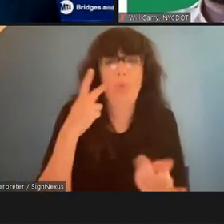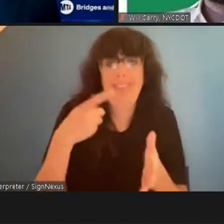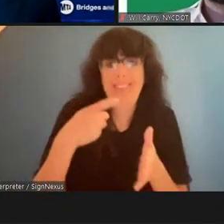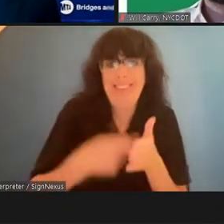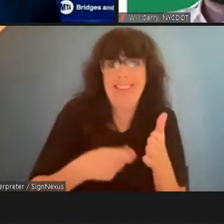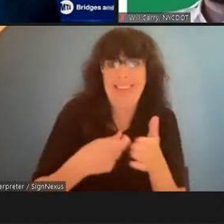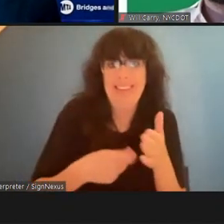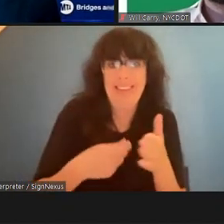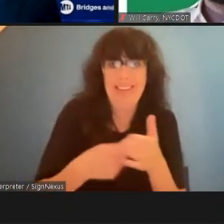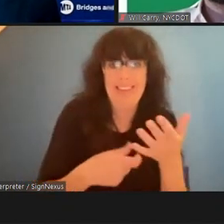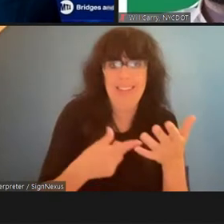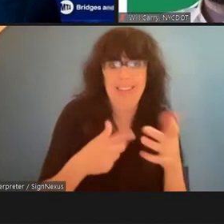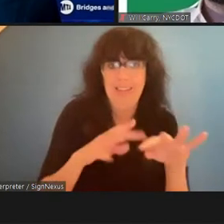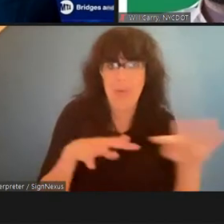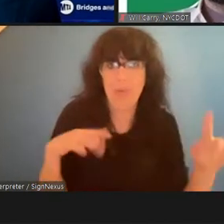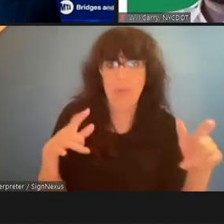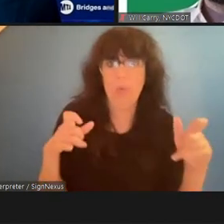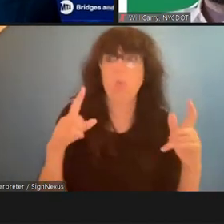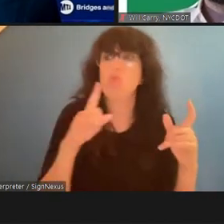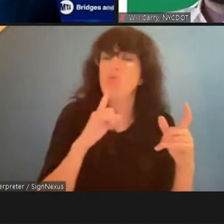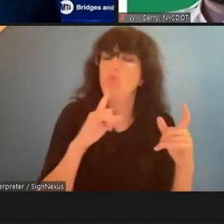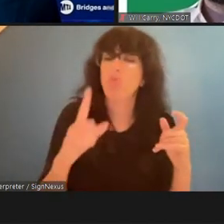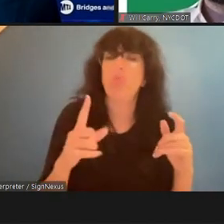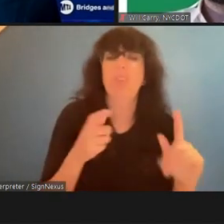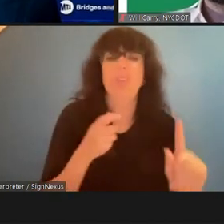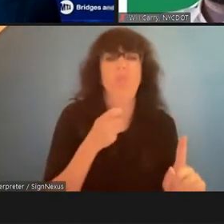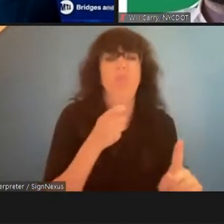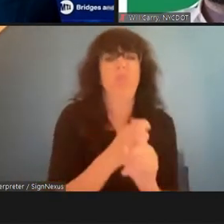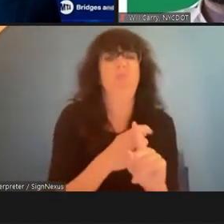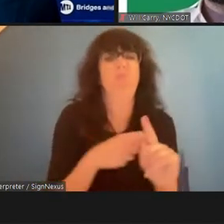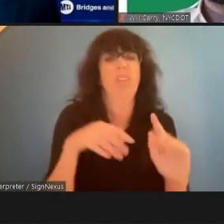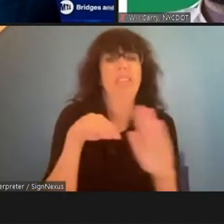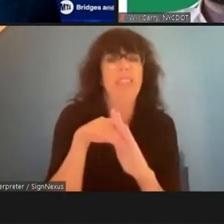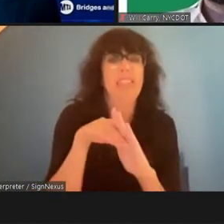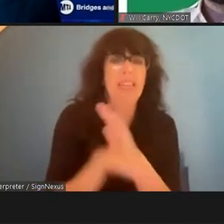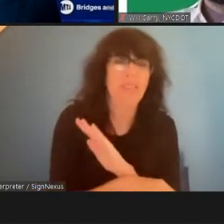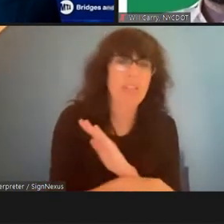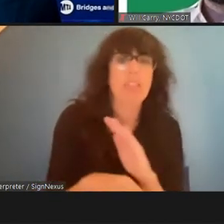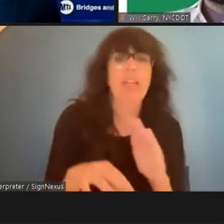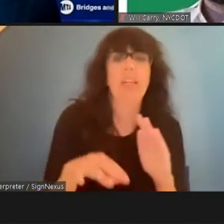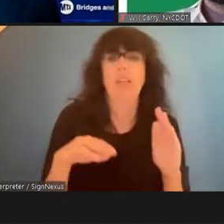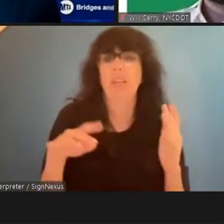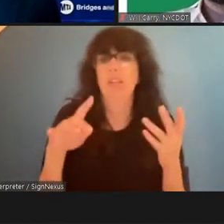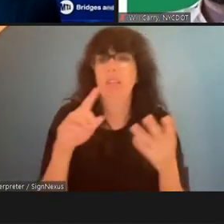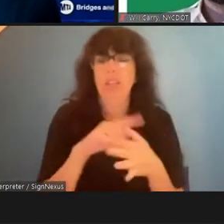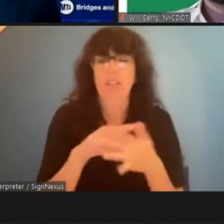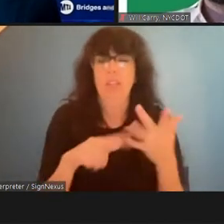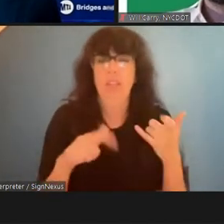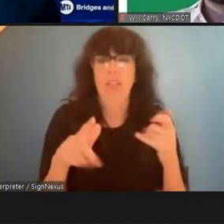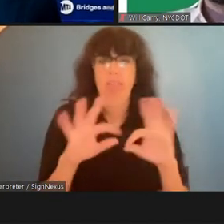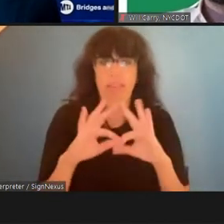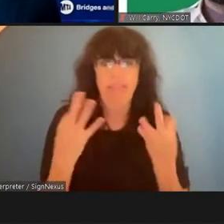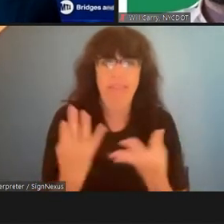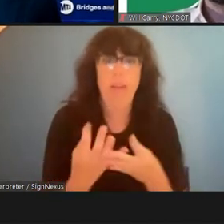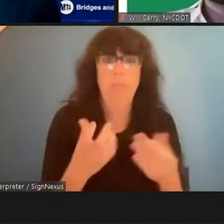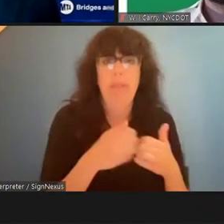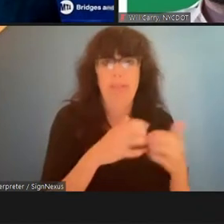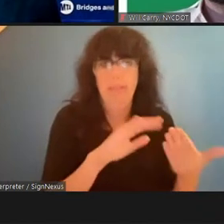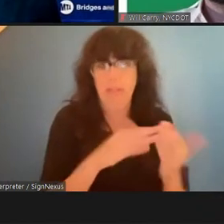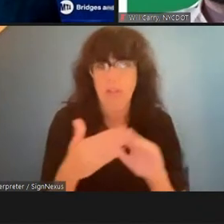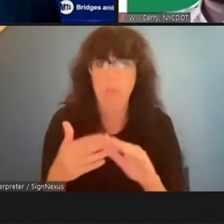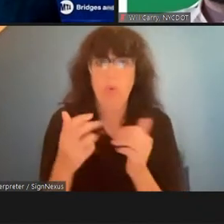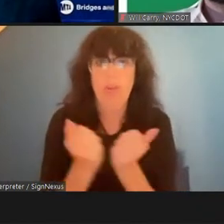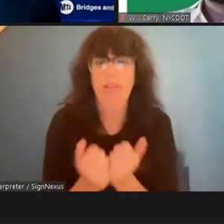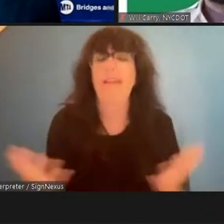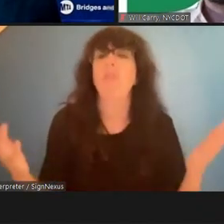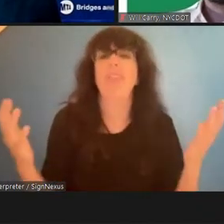devastation that will be brought upon our communities our children and our families making us ask for an exemption make it